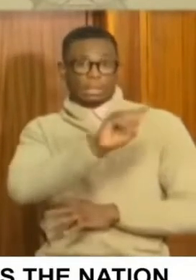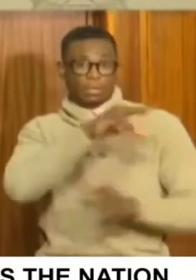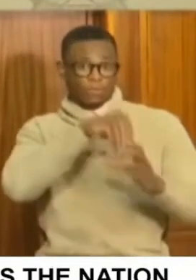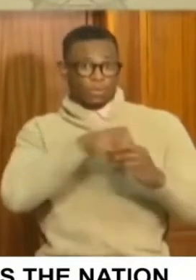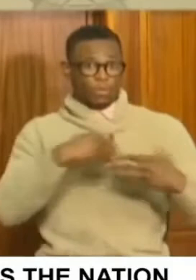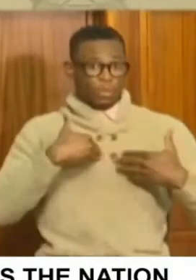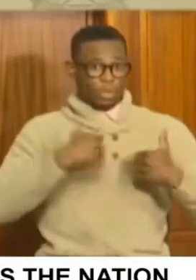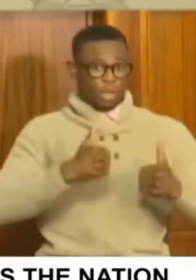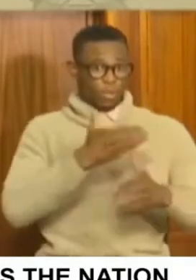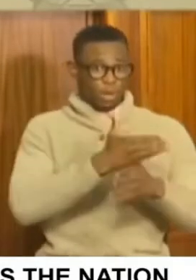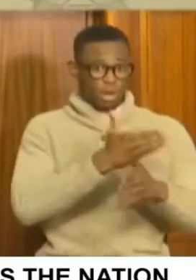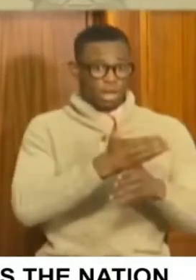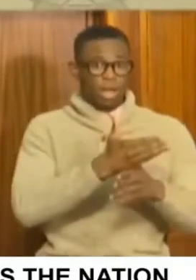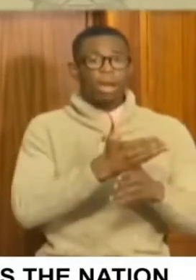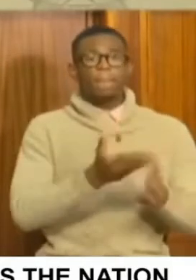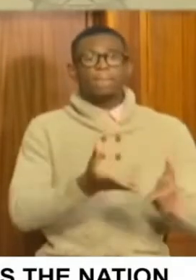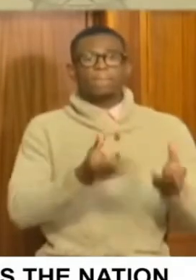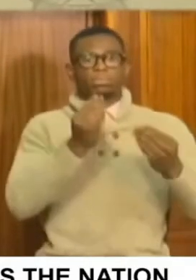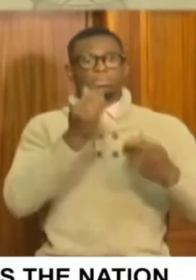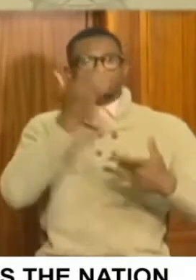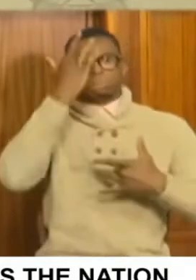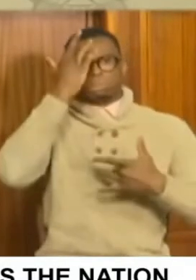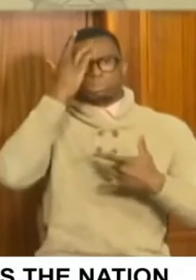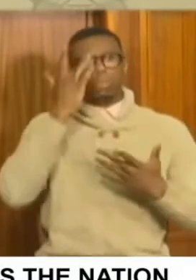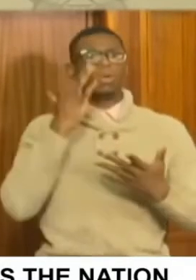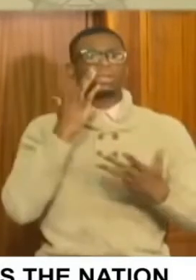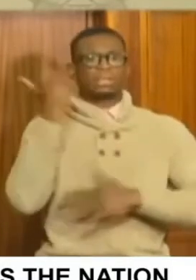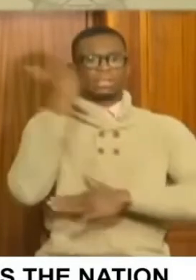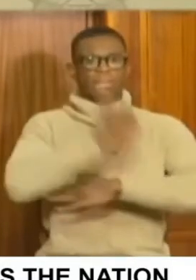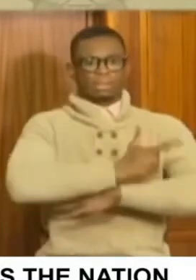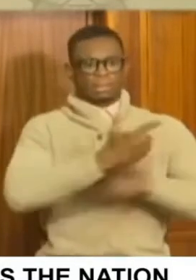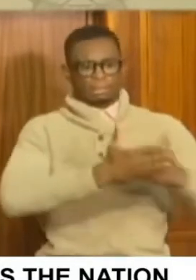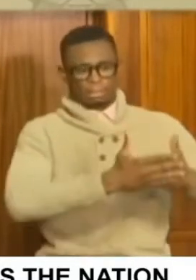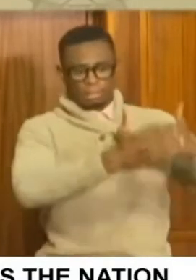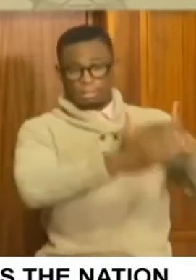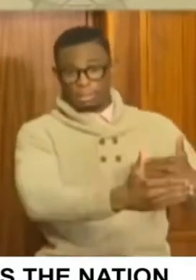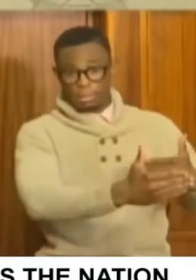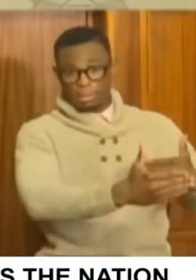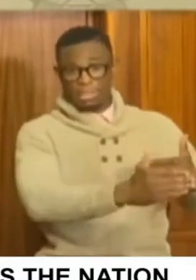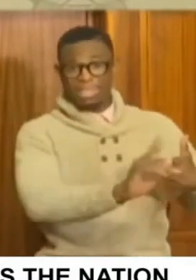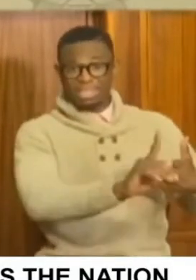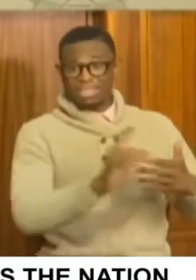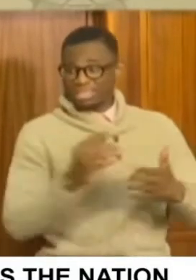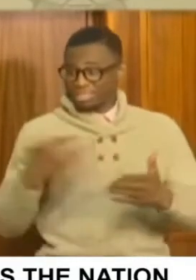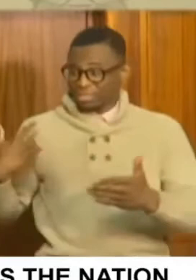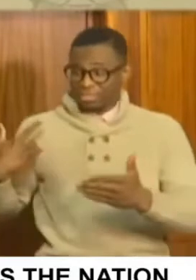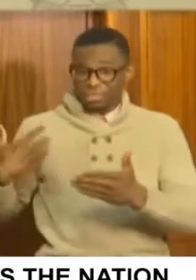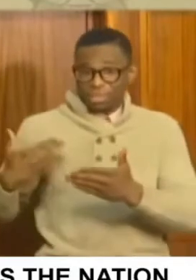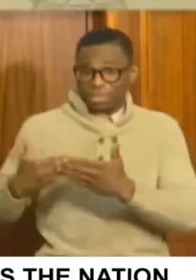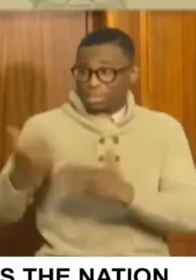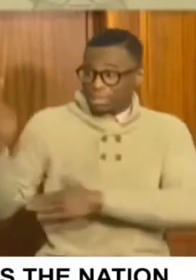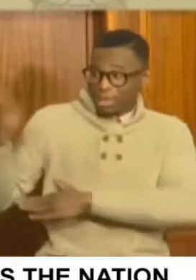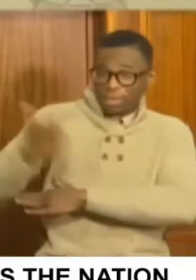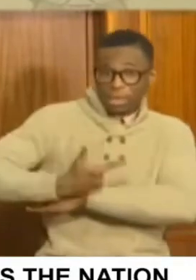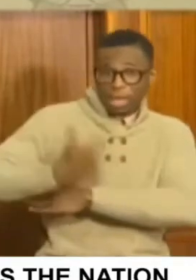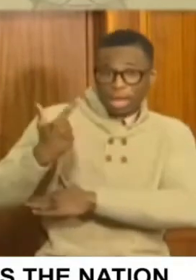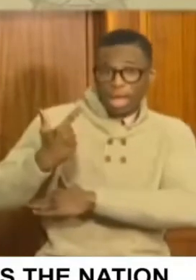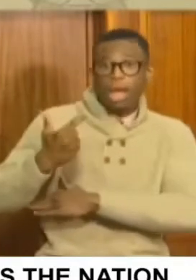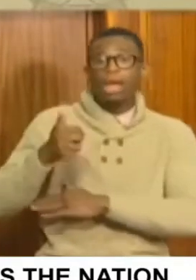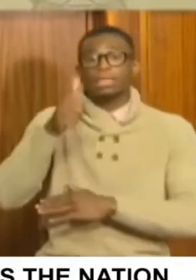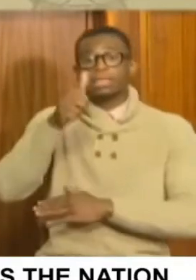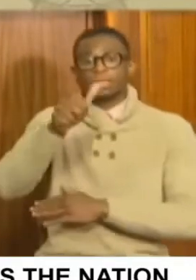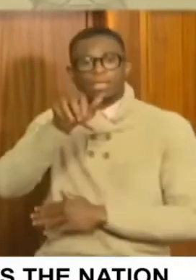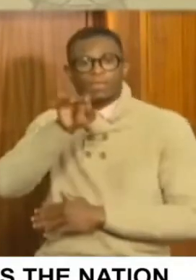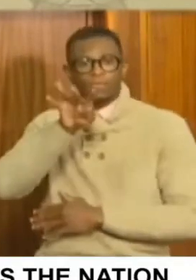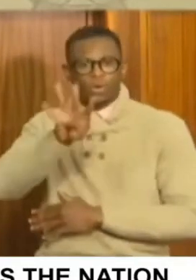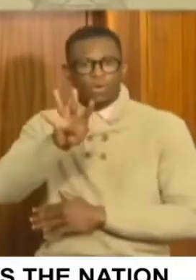a seven-day period. In the last 7 days, only 64 health workers have been infected. And how many